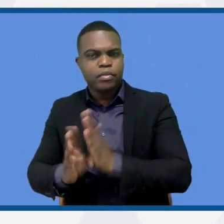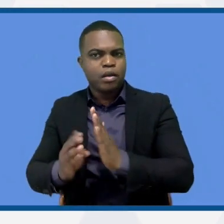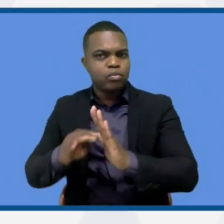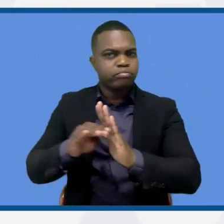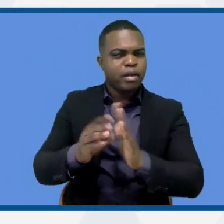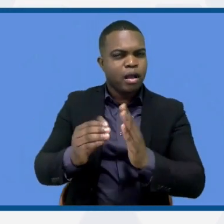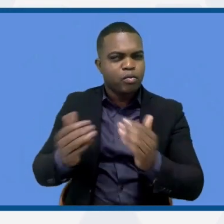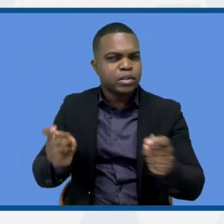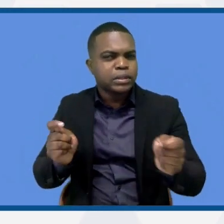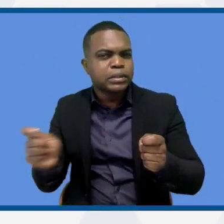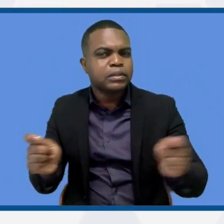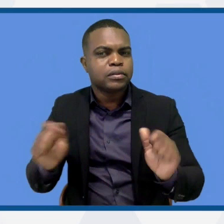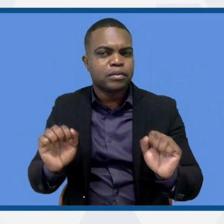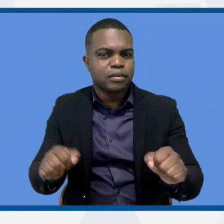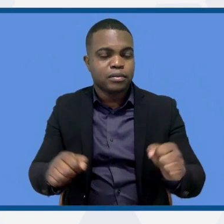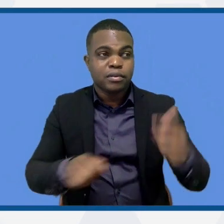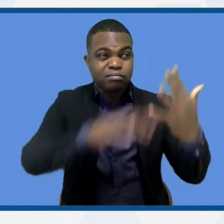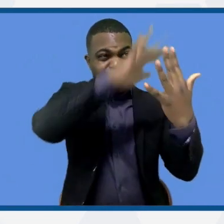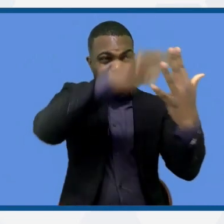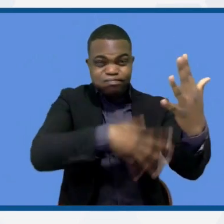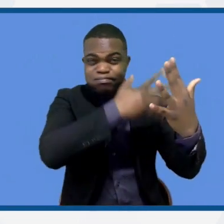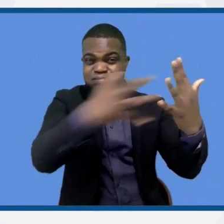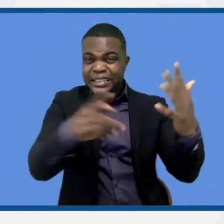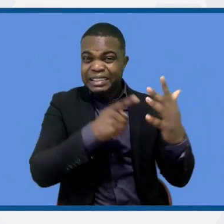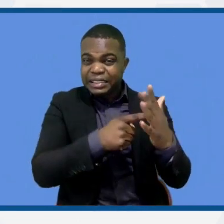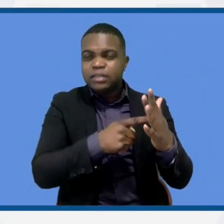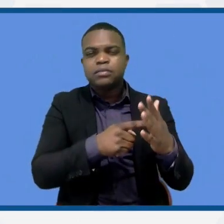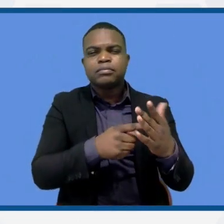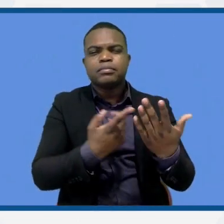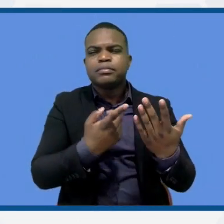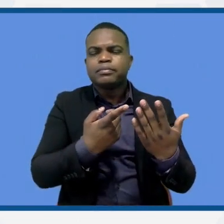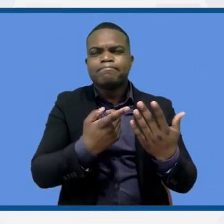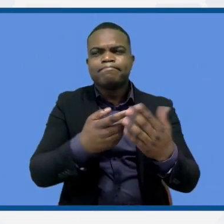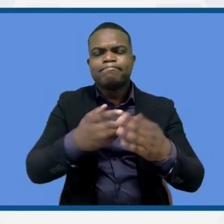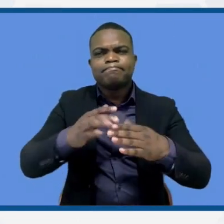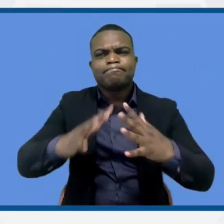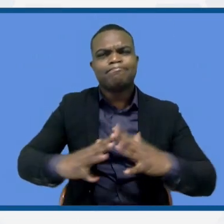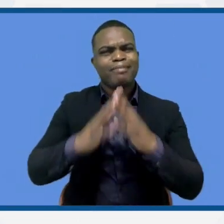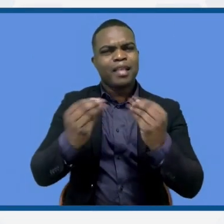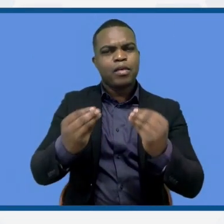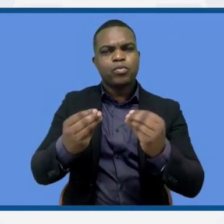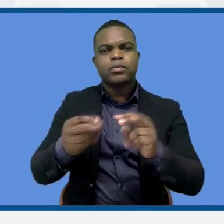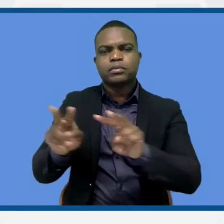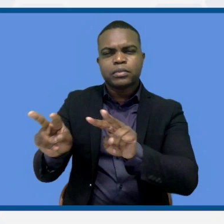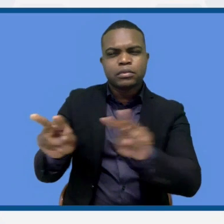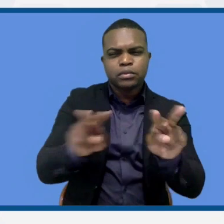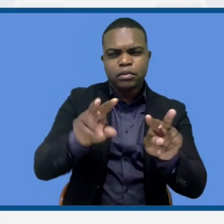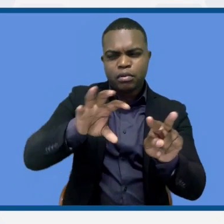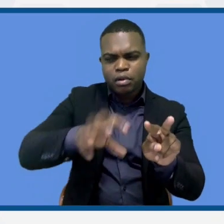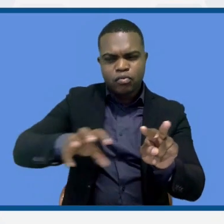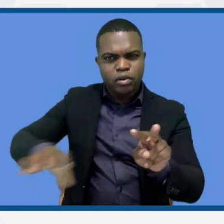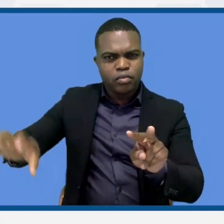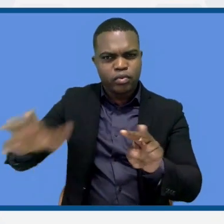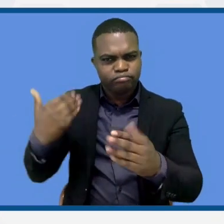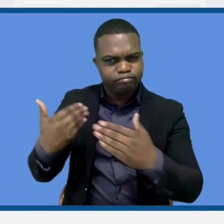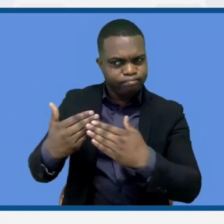is the ability to anticipate and absorb, which is also linked to resistance and sturdiness